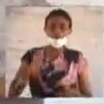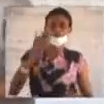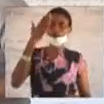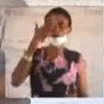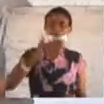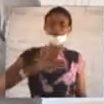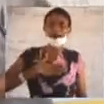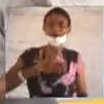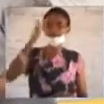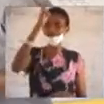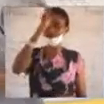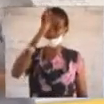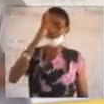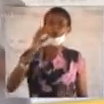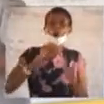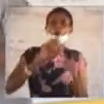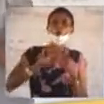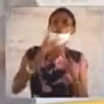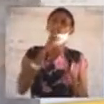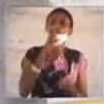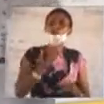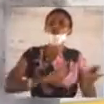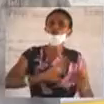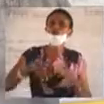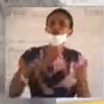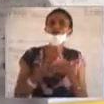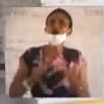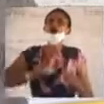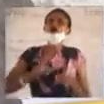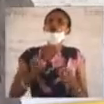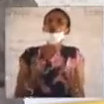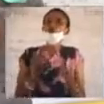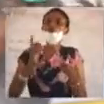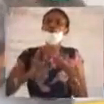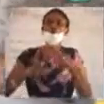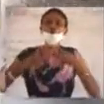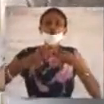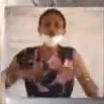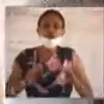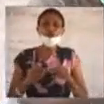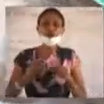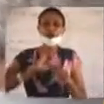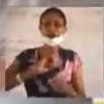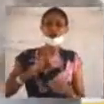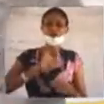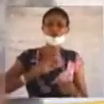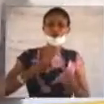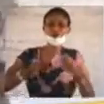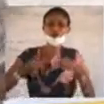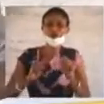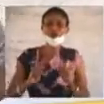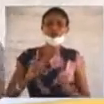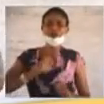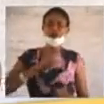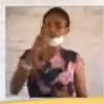take it. Another one is curiosity. Curiosity. People want to do it themselves. Oh,